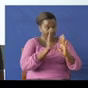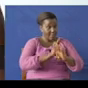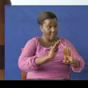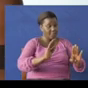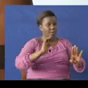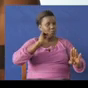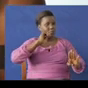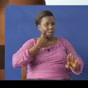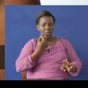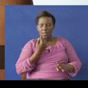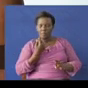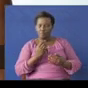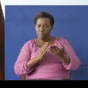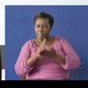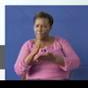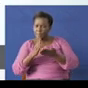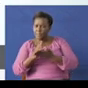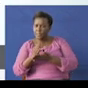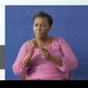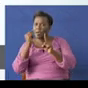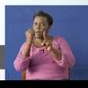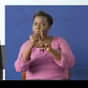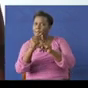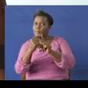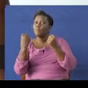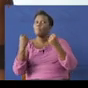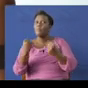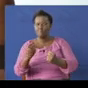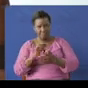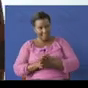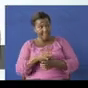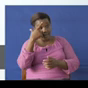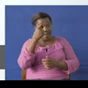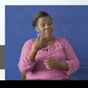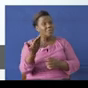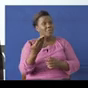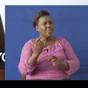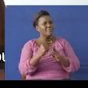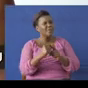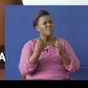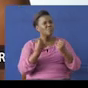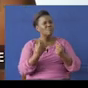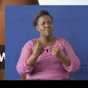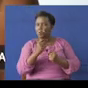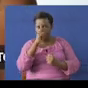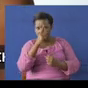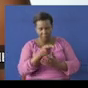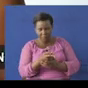words that I consider they're important, but may not be known to some of